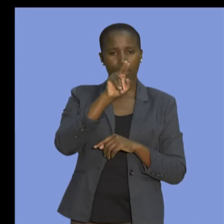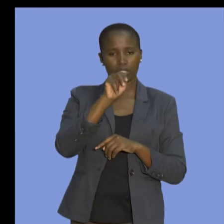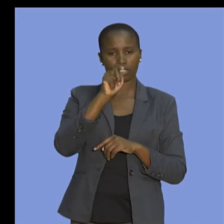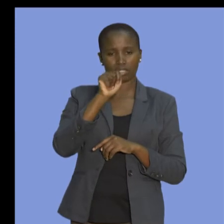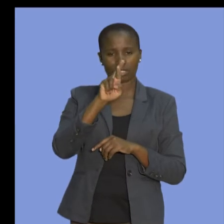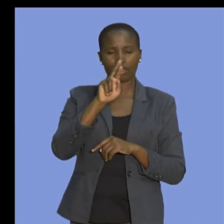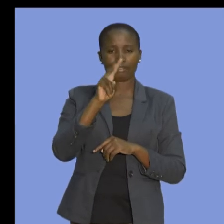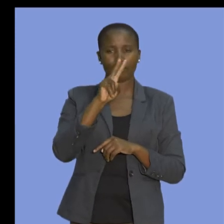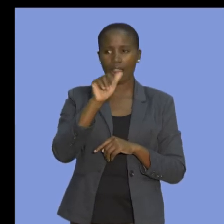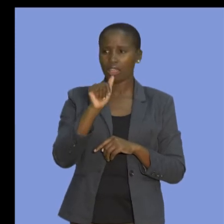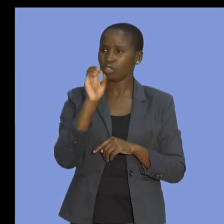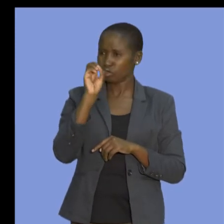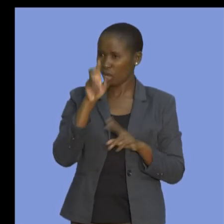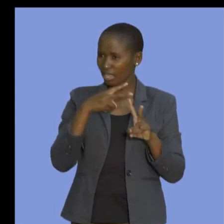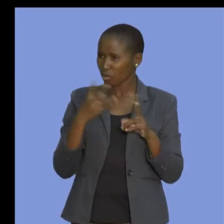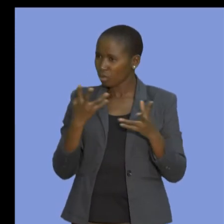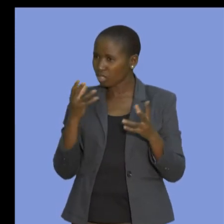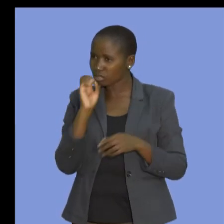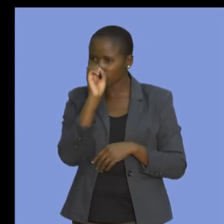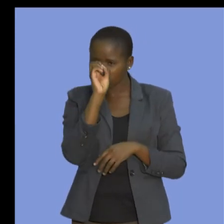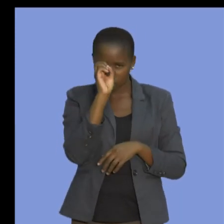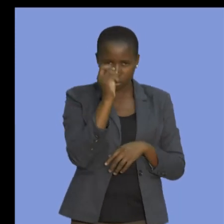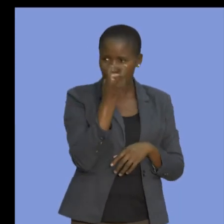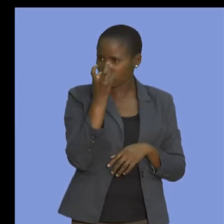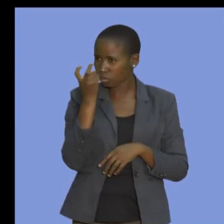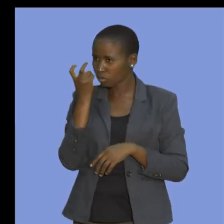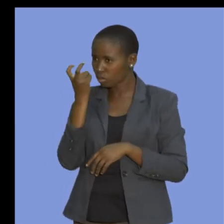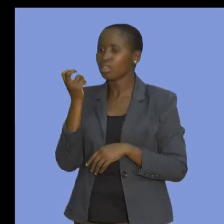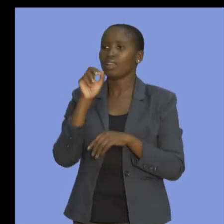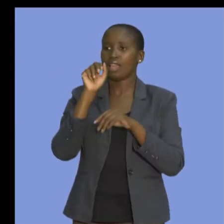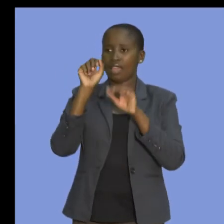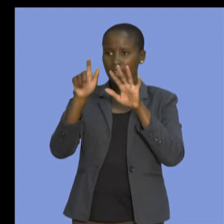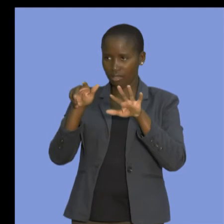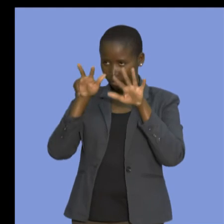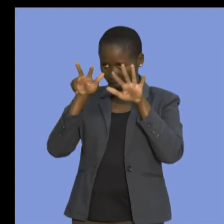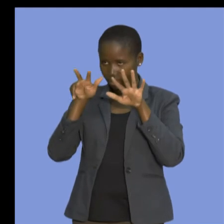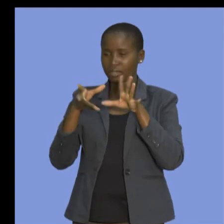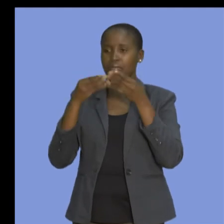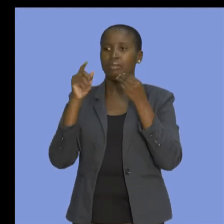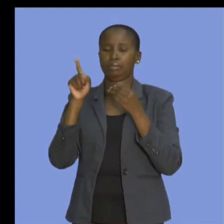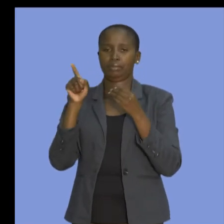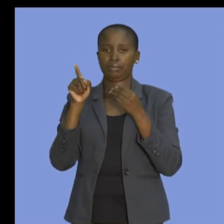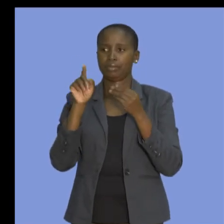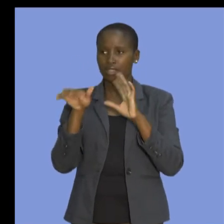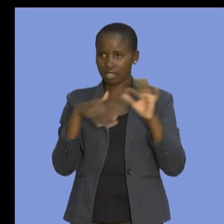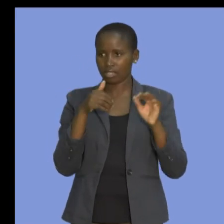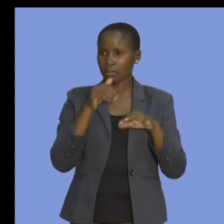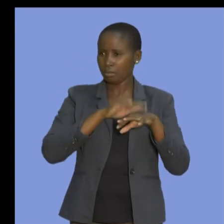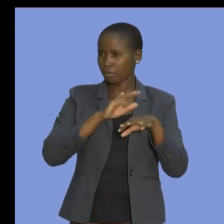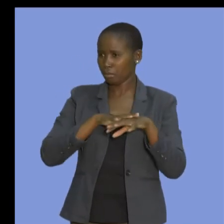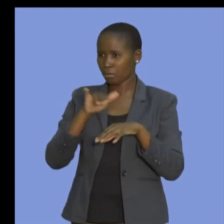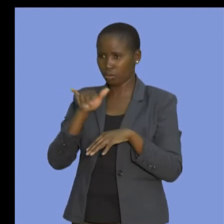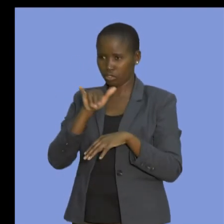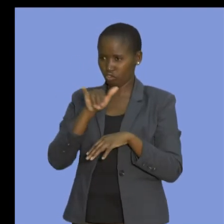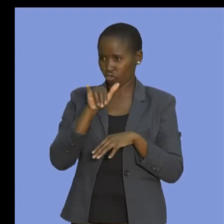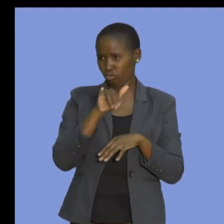one from the raw data, which is this? 18, that's the second one. Where is another one? Can be, can